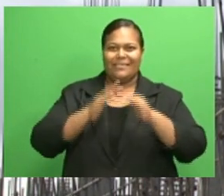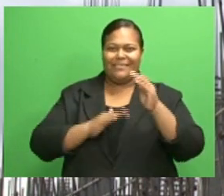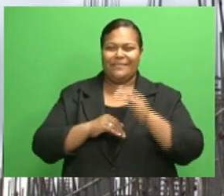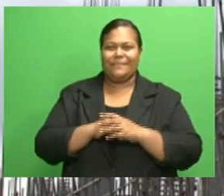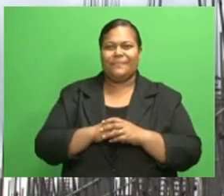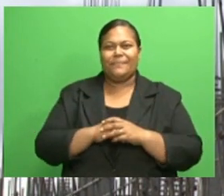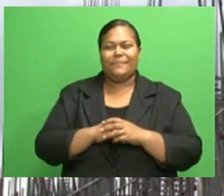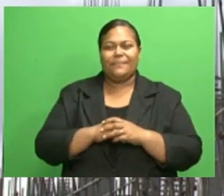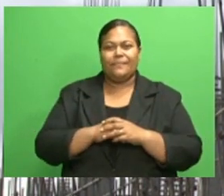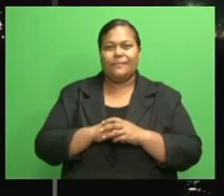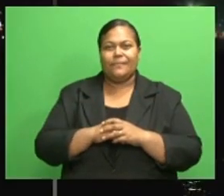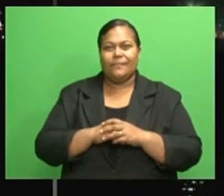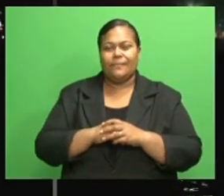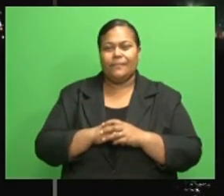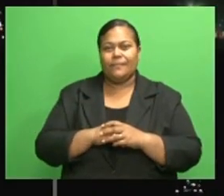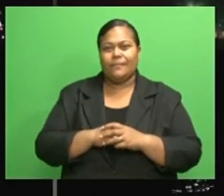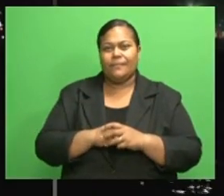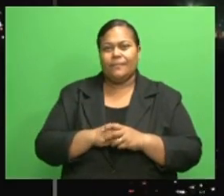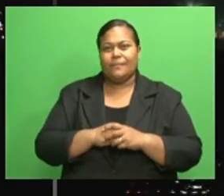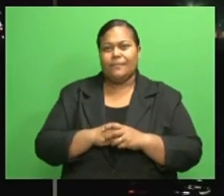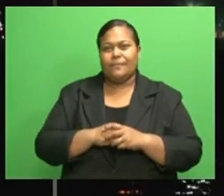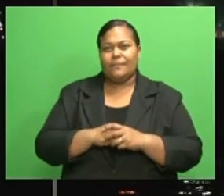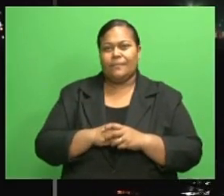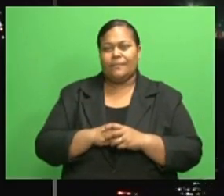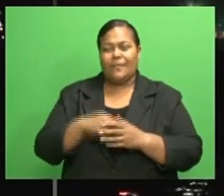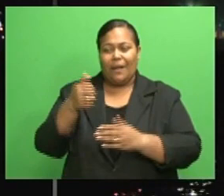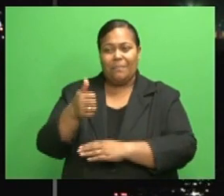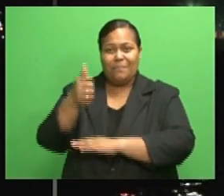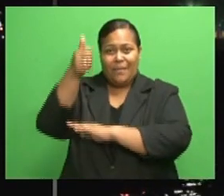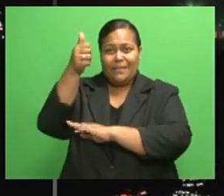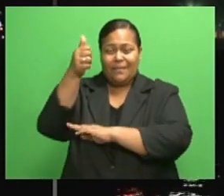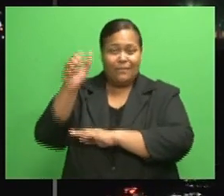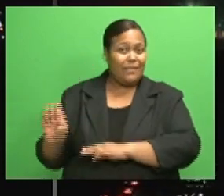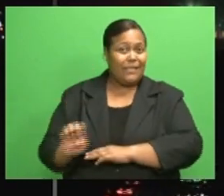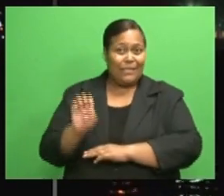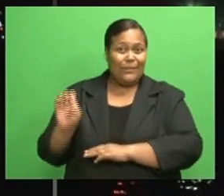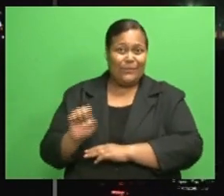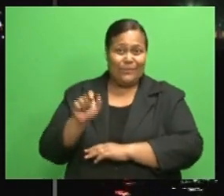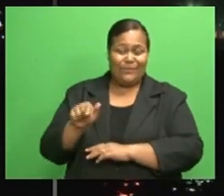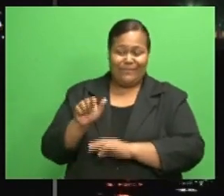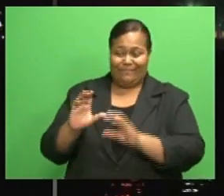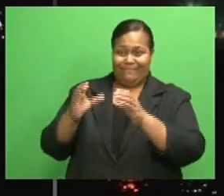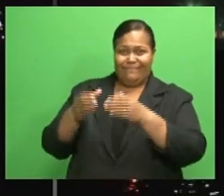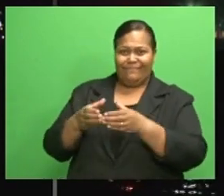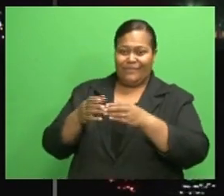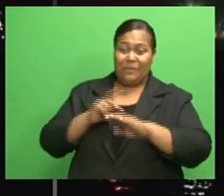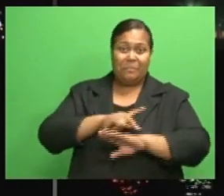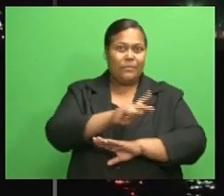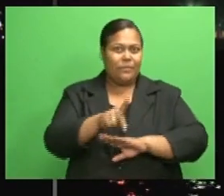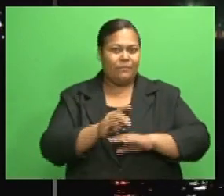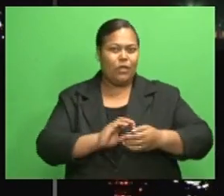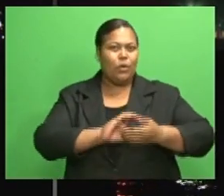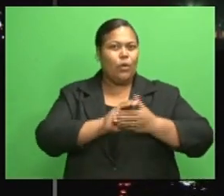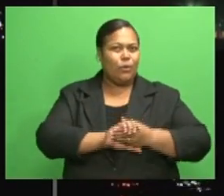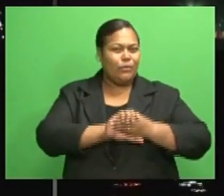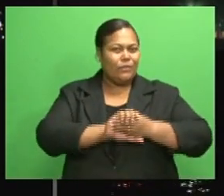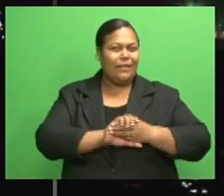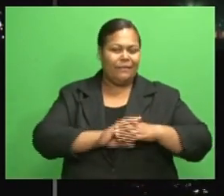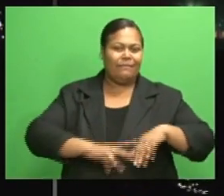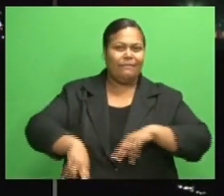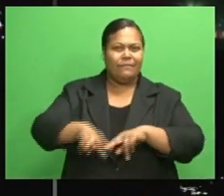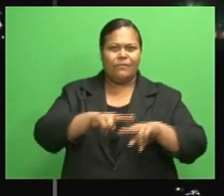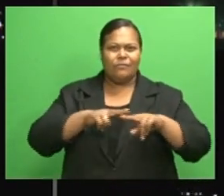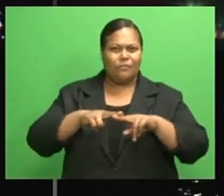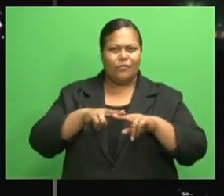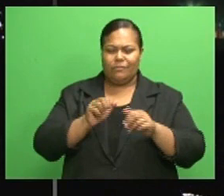Kumar, FBC News. The ambassador of the European Union delegation for the Pacific has congratulated Fiji for the